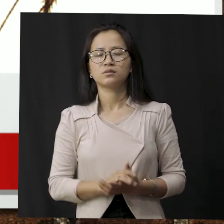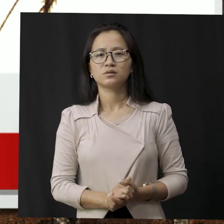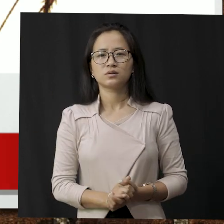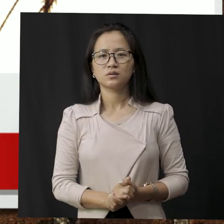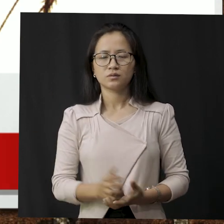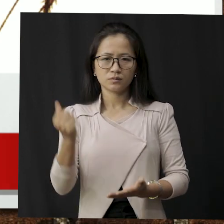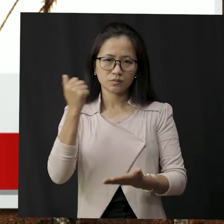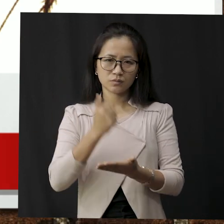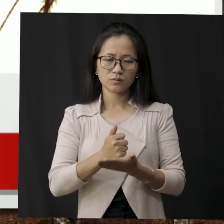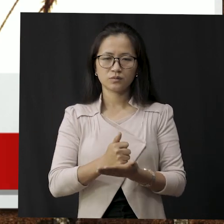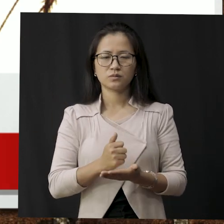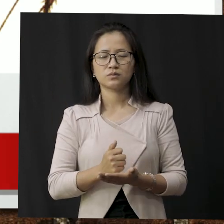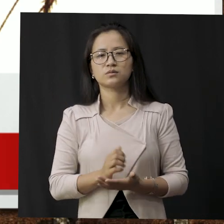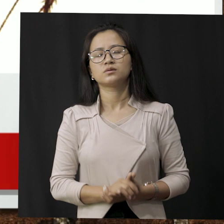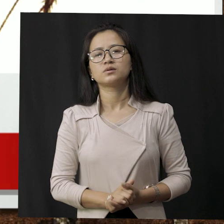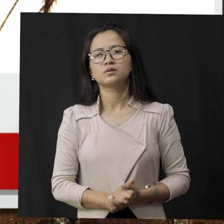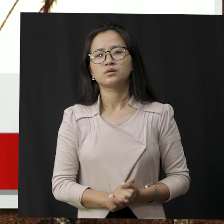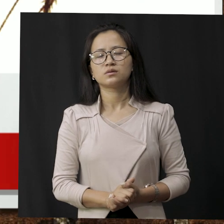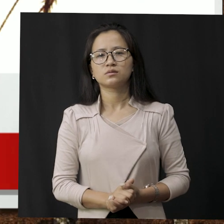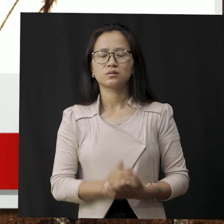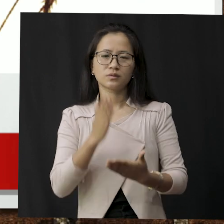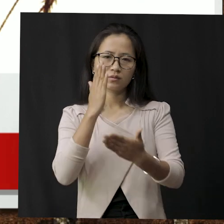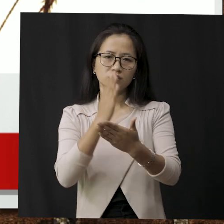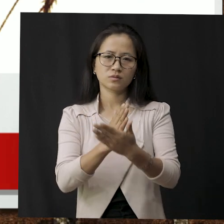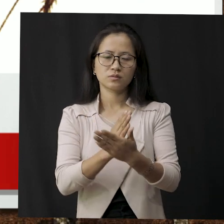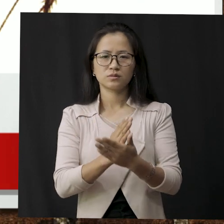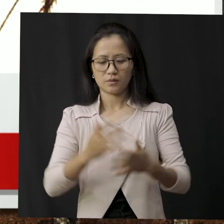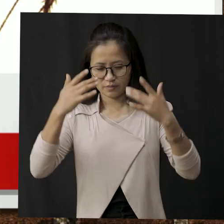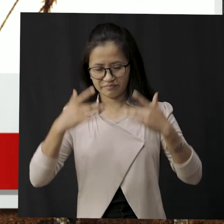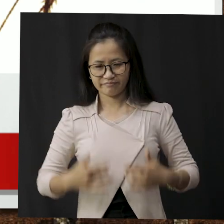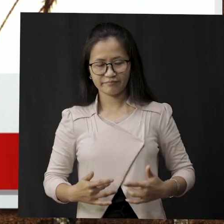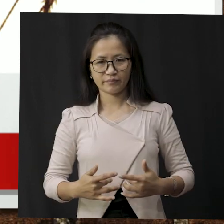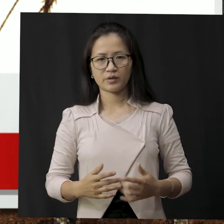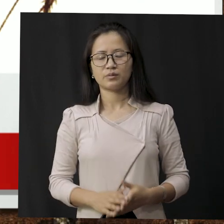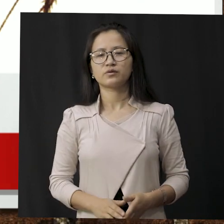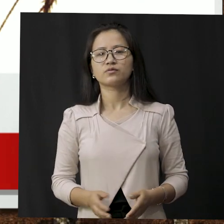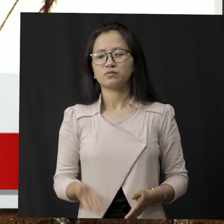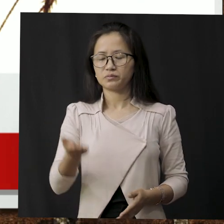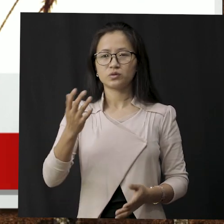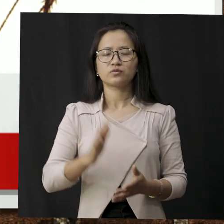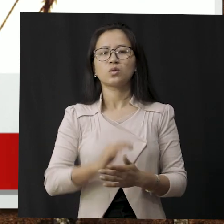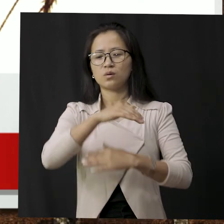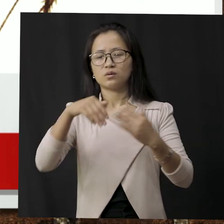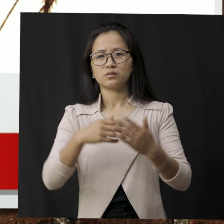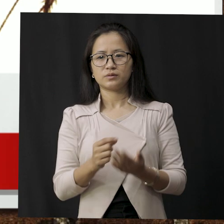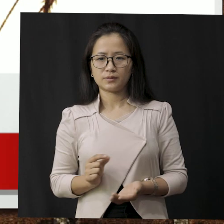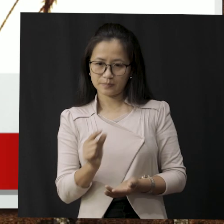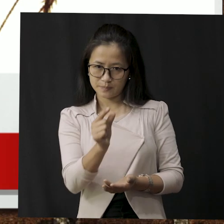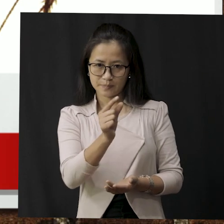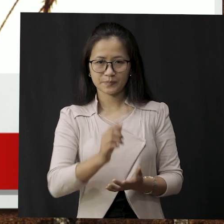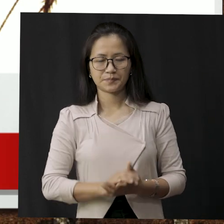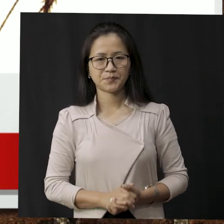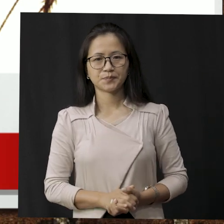how we should uh, stop and inhibit the growth of all these insects.